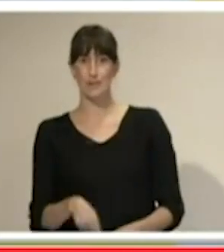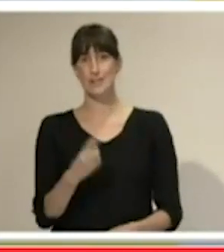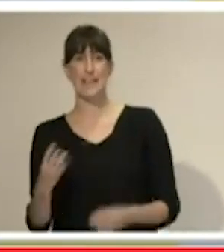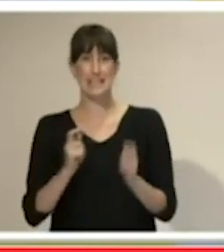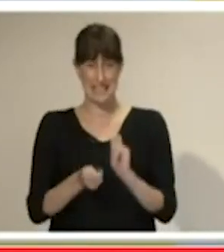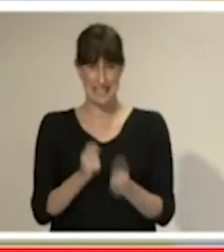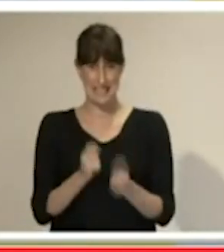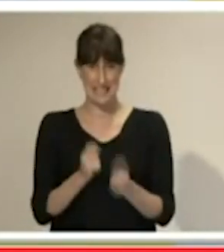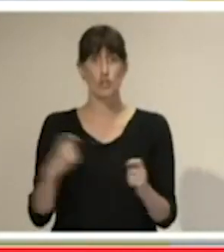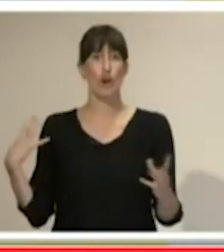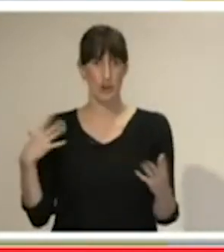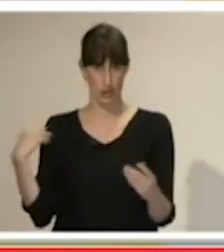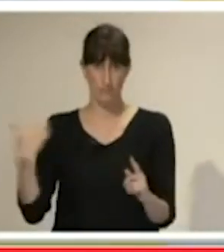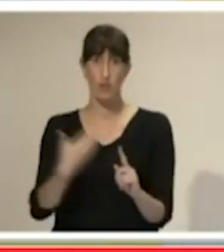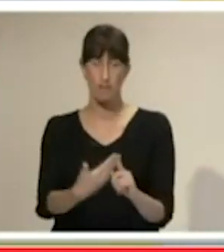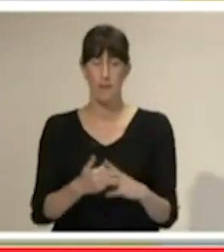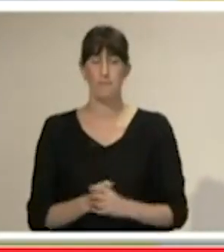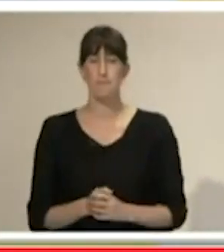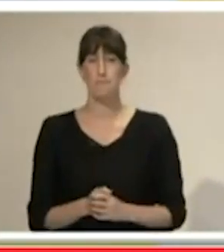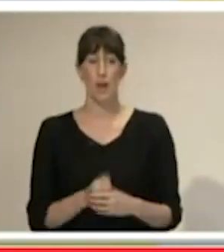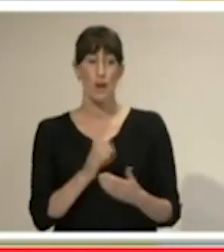128,073 tests. Of our cases,